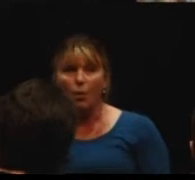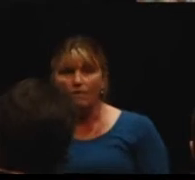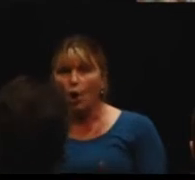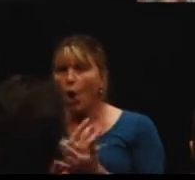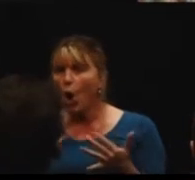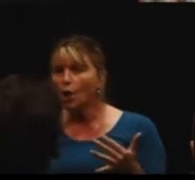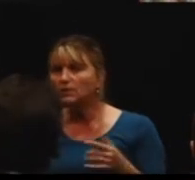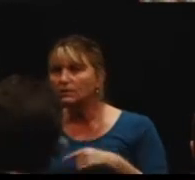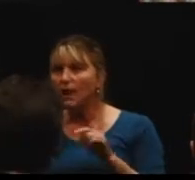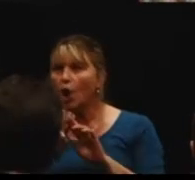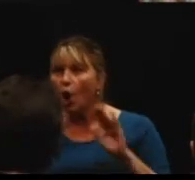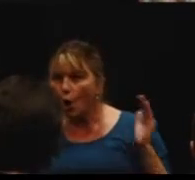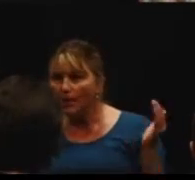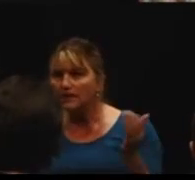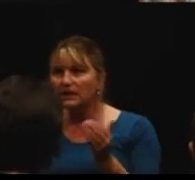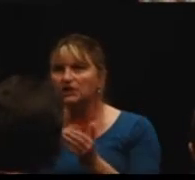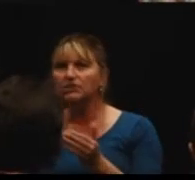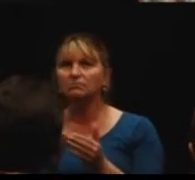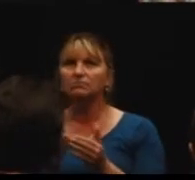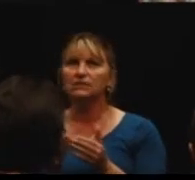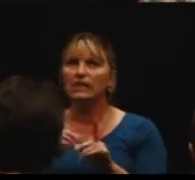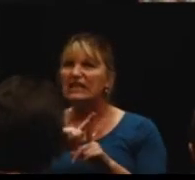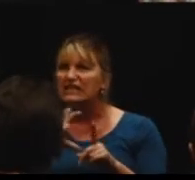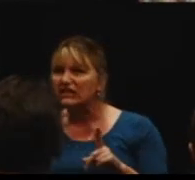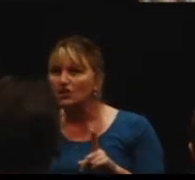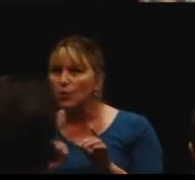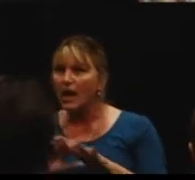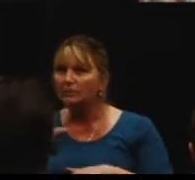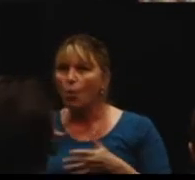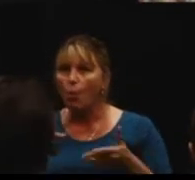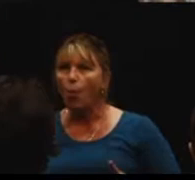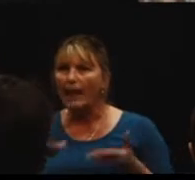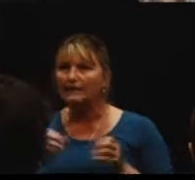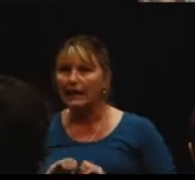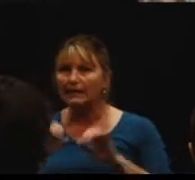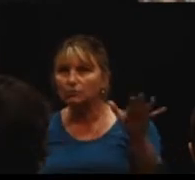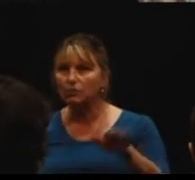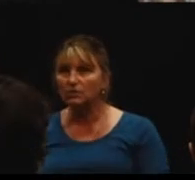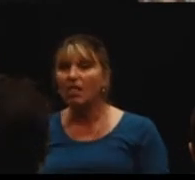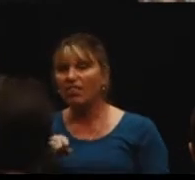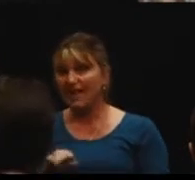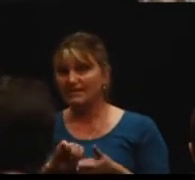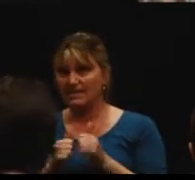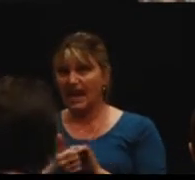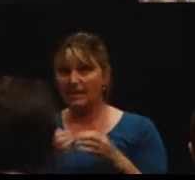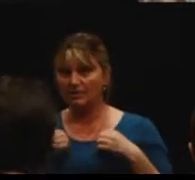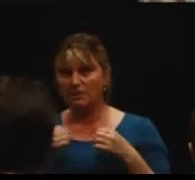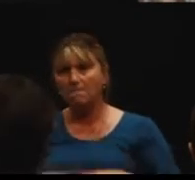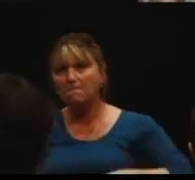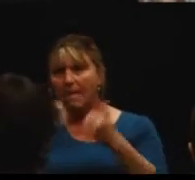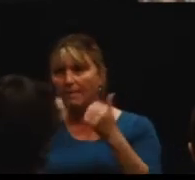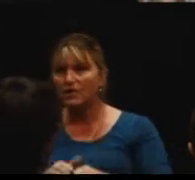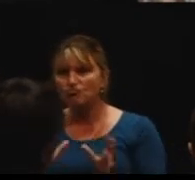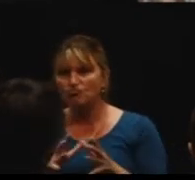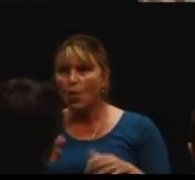globalisation and digital weightless exports, and that's all great, and that's, you know, exactly what the games industry is doing fantastically, you know,